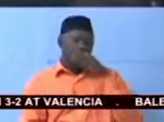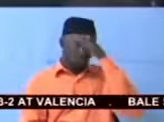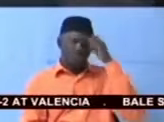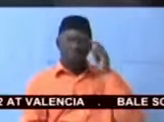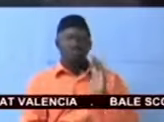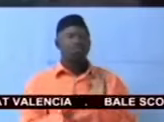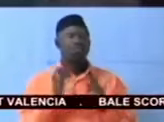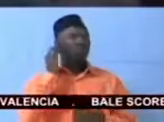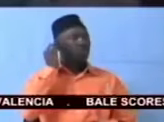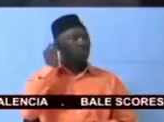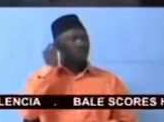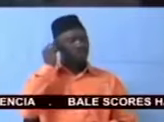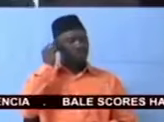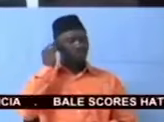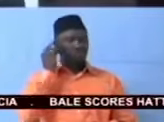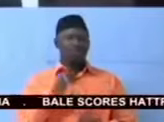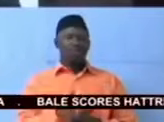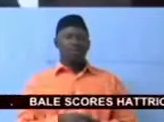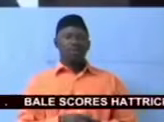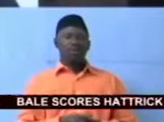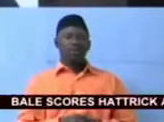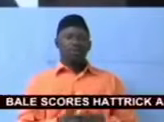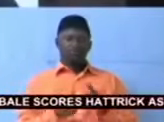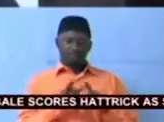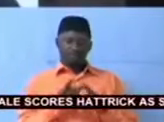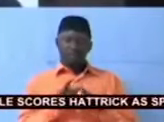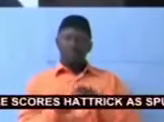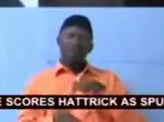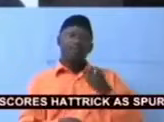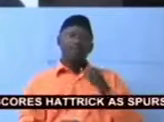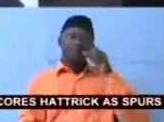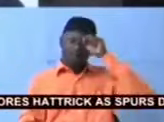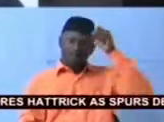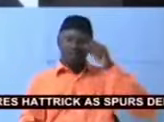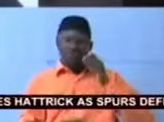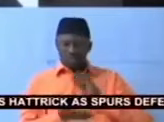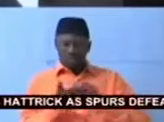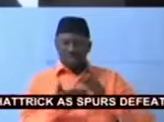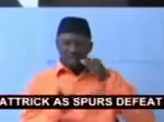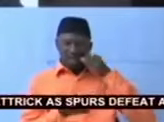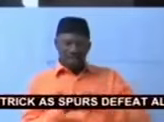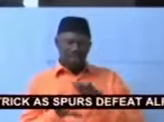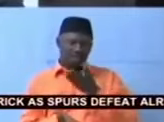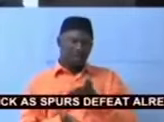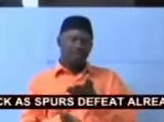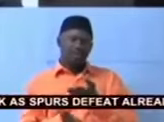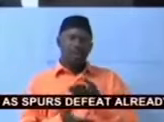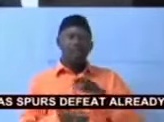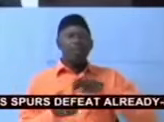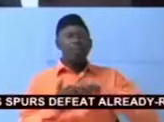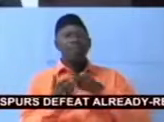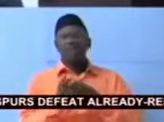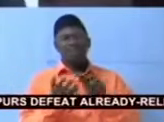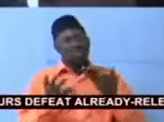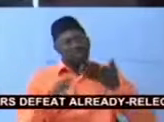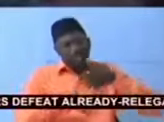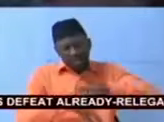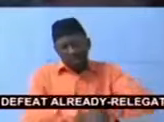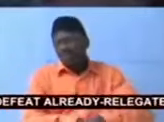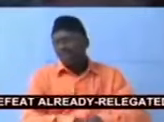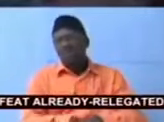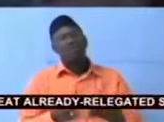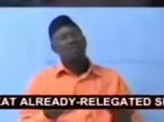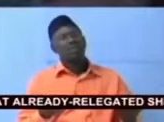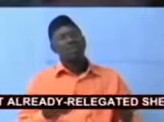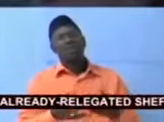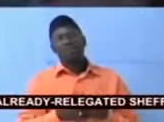or to release such a letter? Yeah, pour president bina bindu ko sok letter bu melni. Would really be an interference? Yeah, dana nek lo xamne ni dañ ci duggal